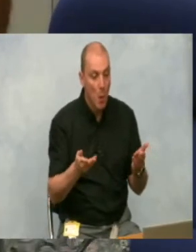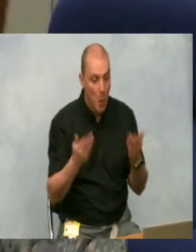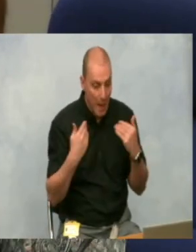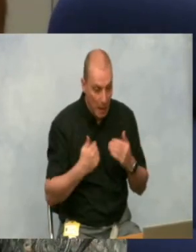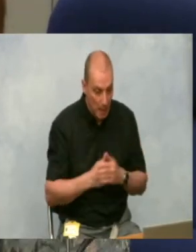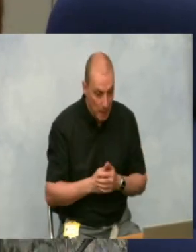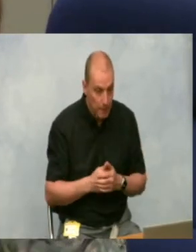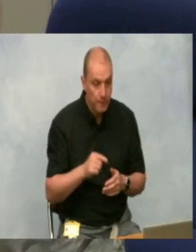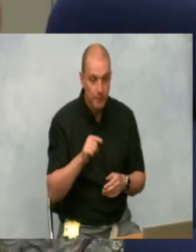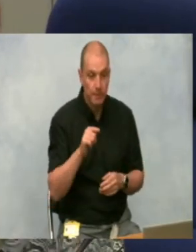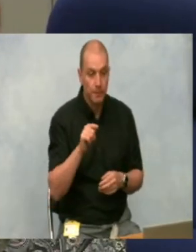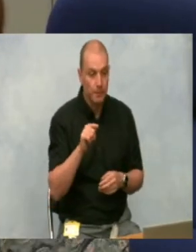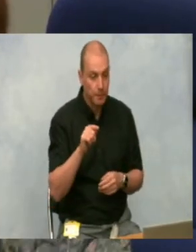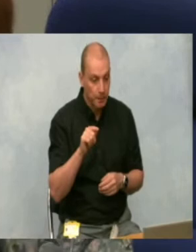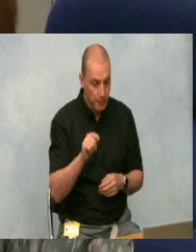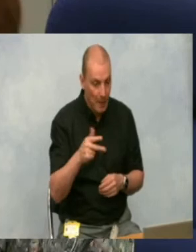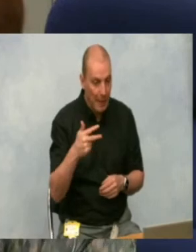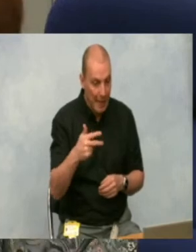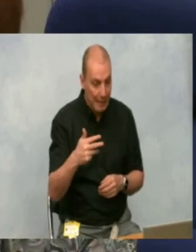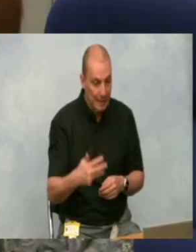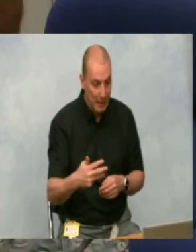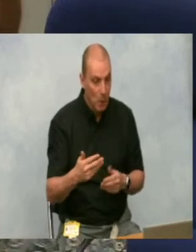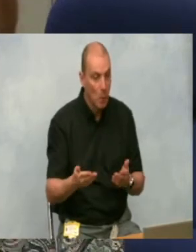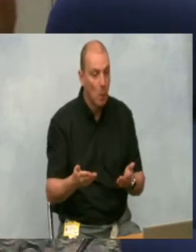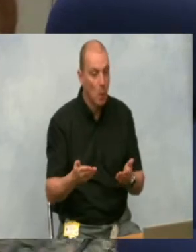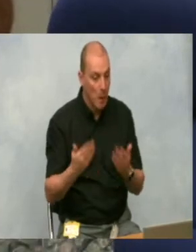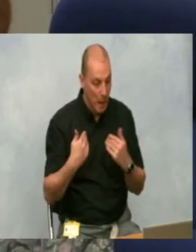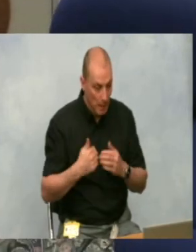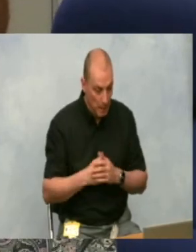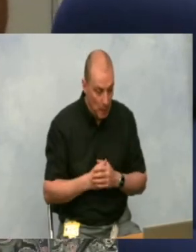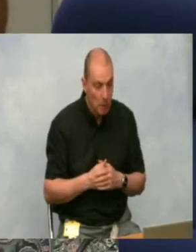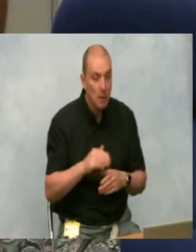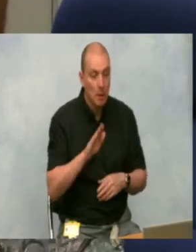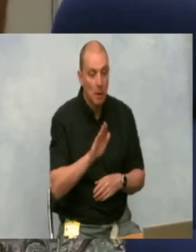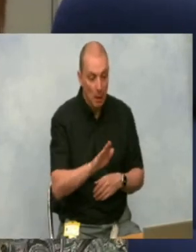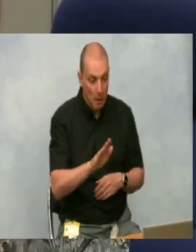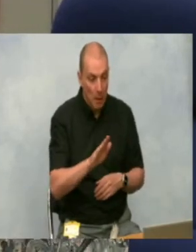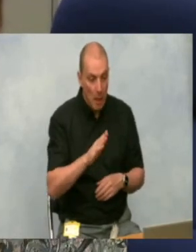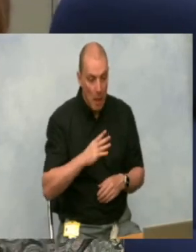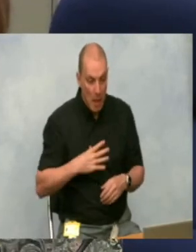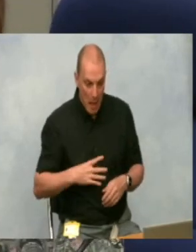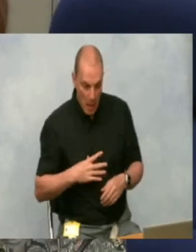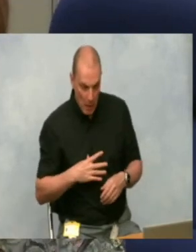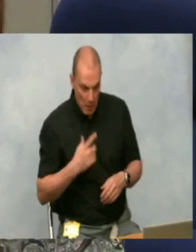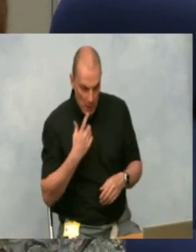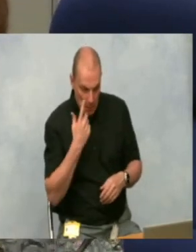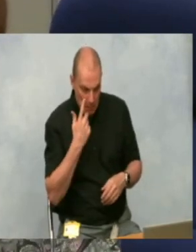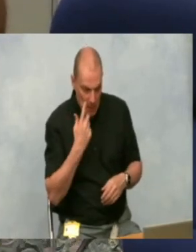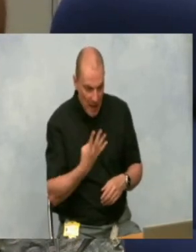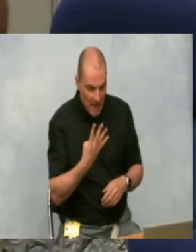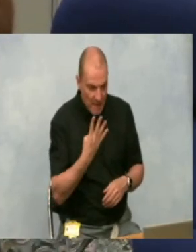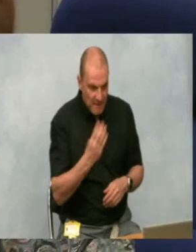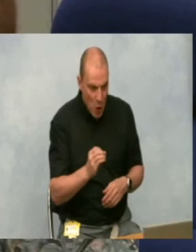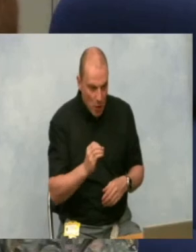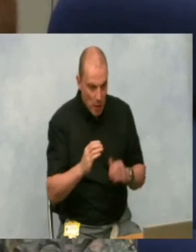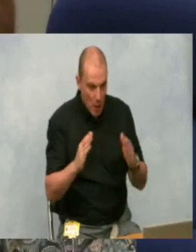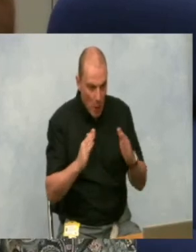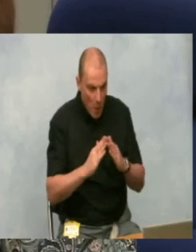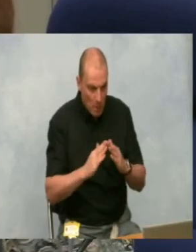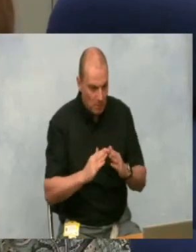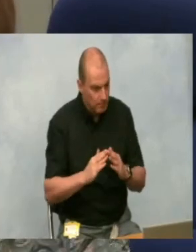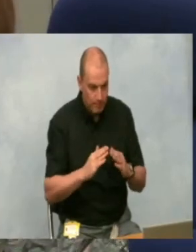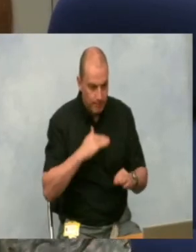in the next item. And I just wonder if in the future, instead of just saying 40 homes, we could maybe detail that in the papers so